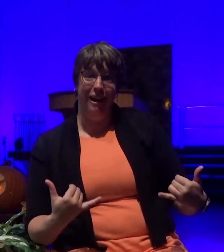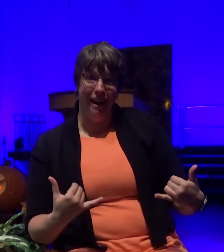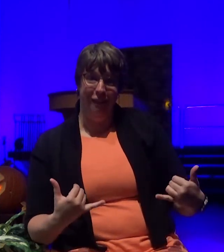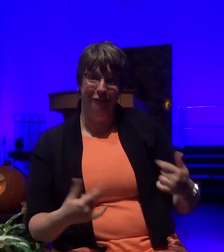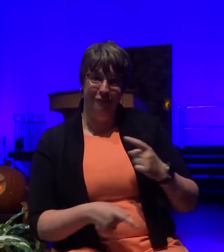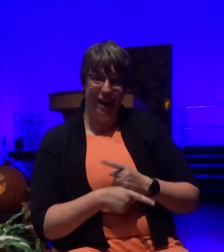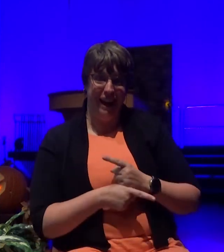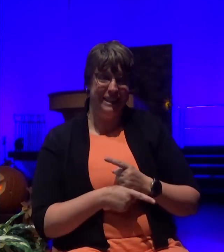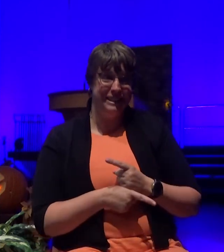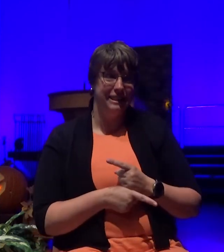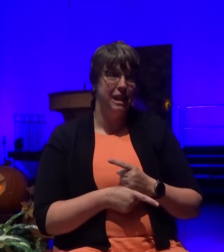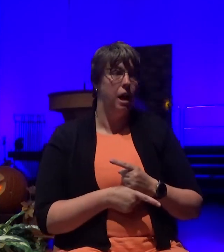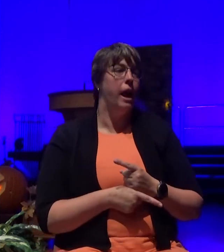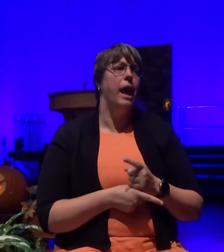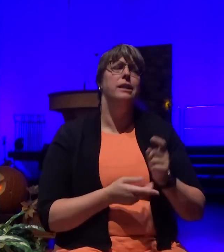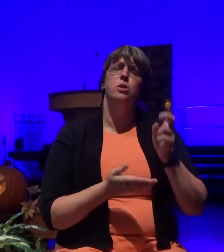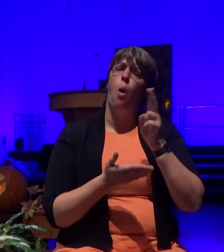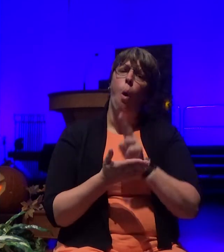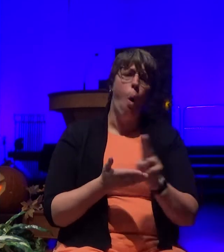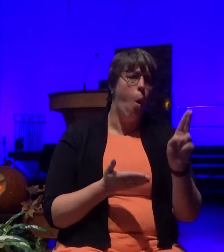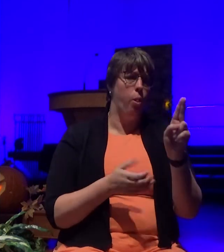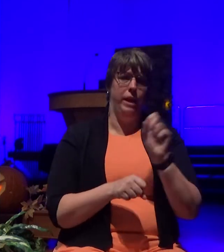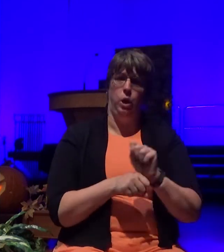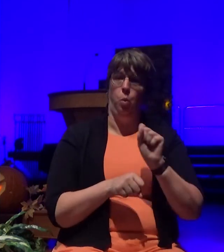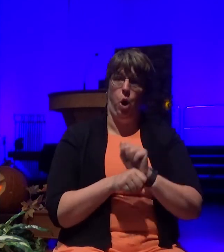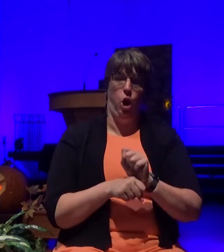It's holy work. It's holy work.